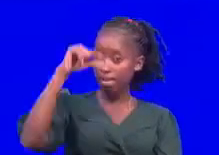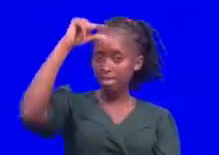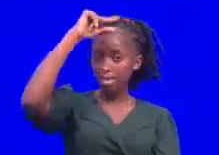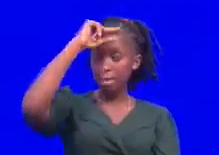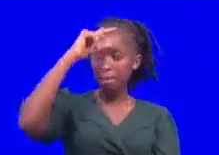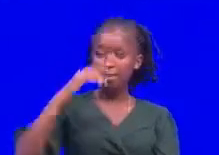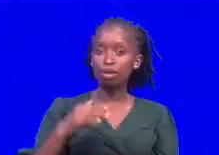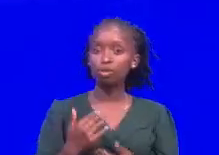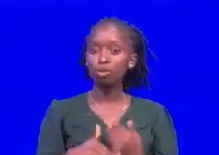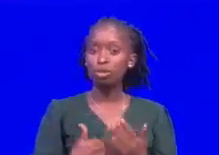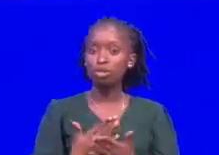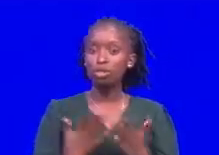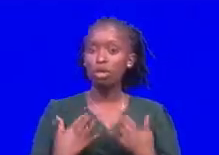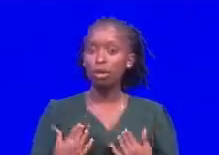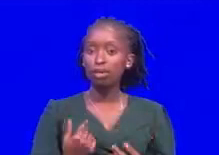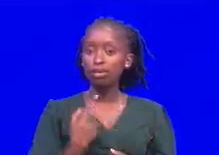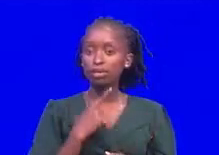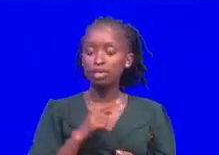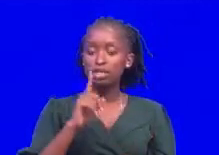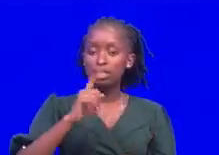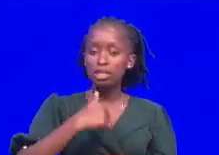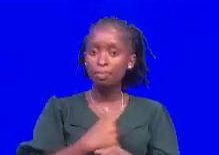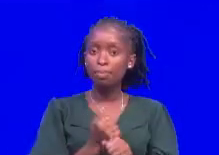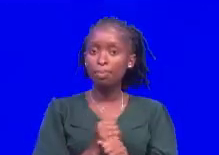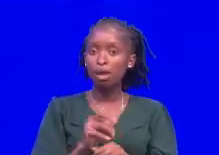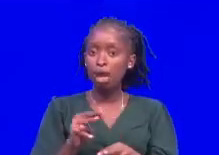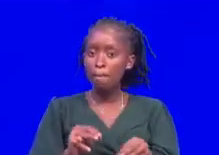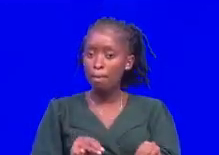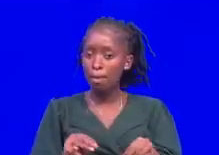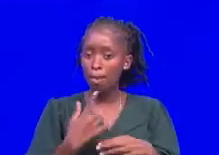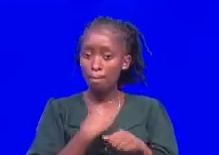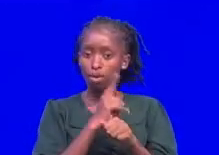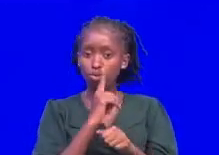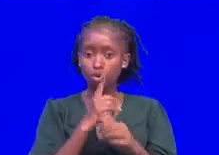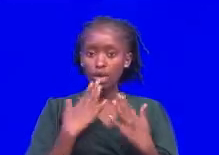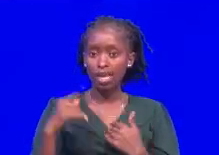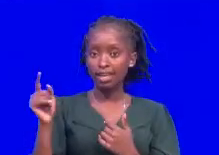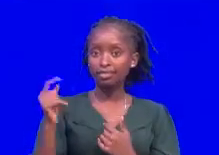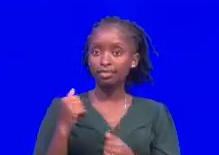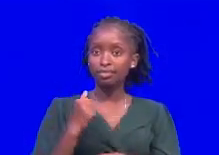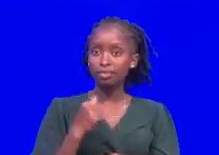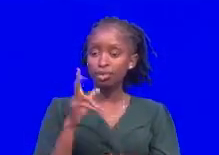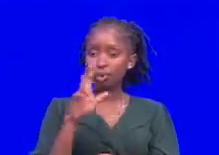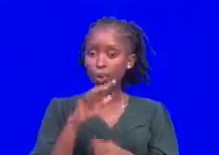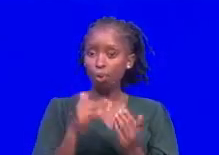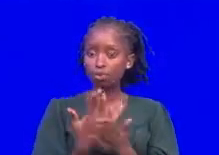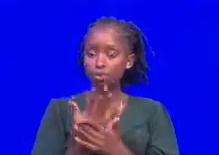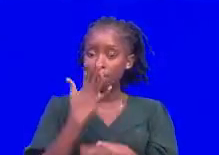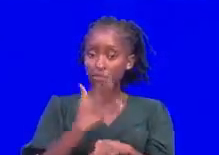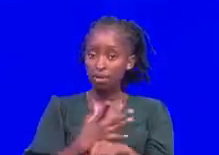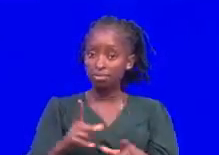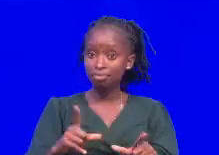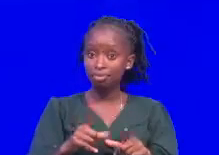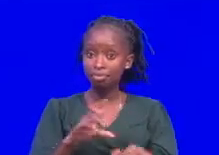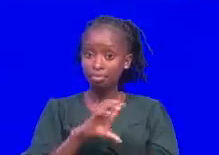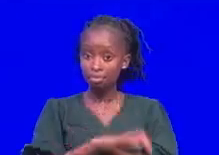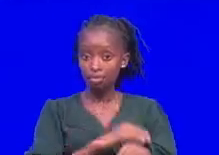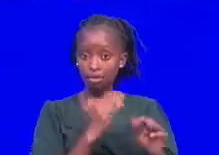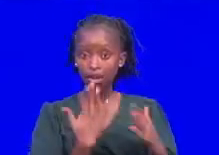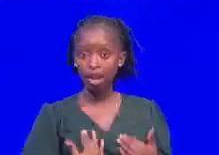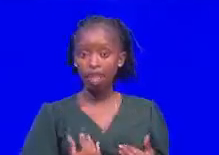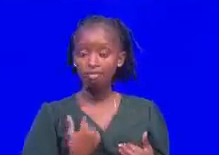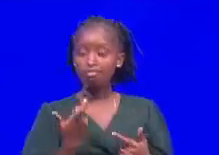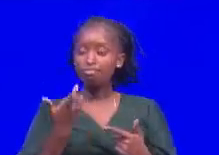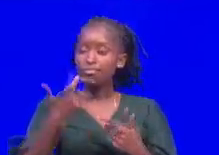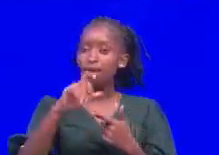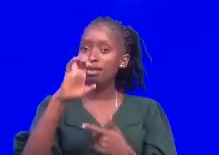relevant bodies should put up measures to ensure the issue of fake certificates is curbed, adding that ESCC has a right